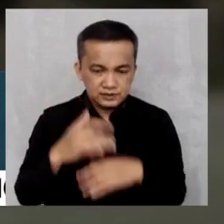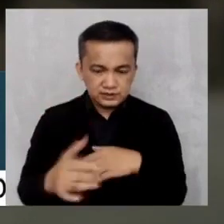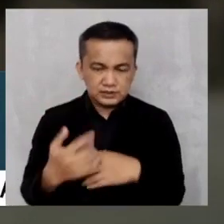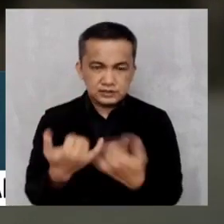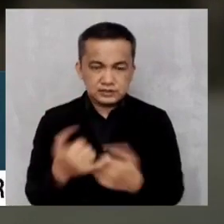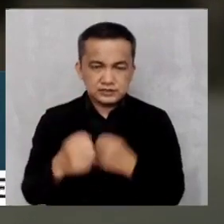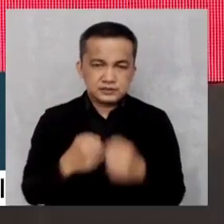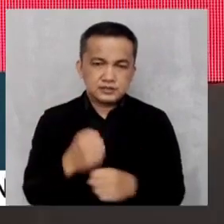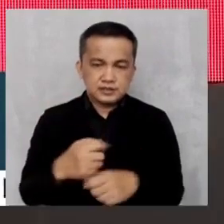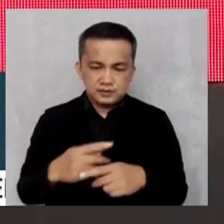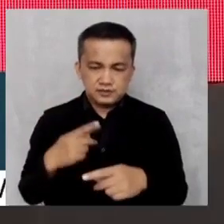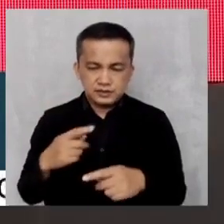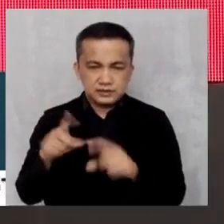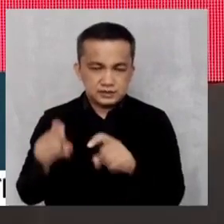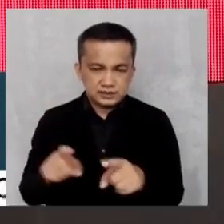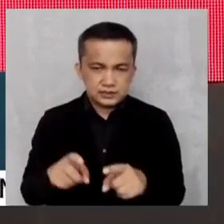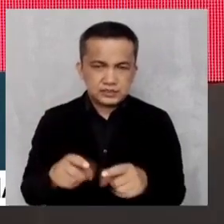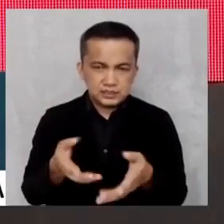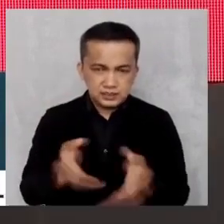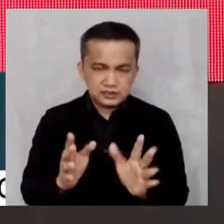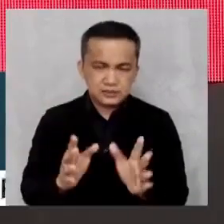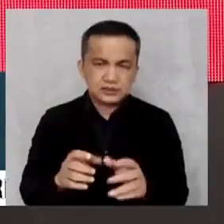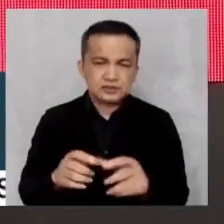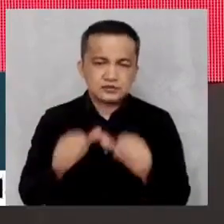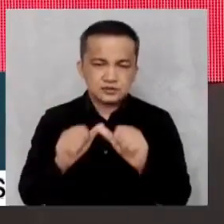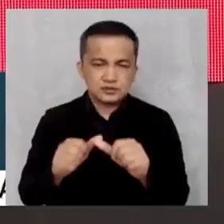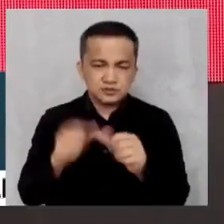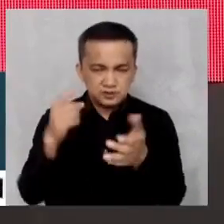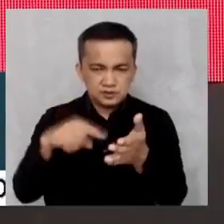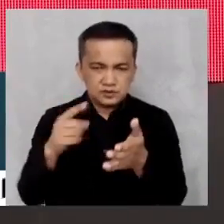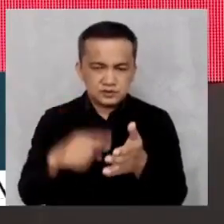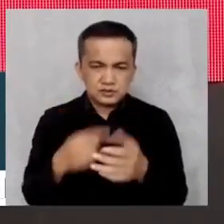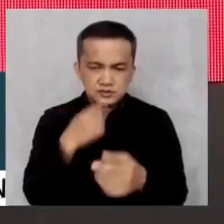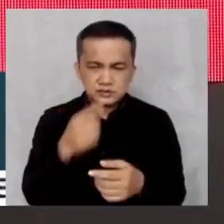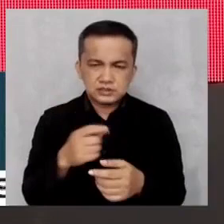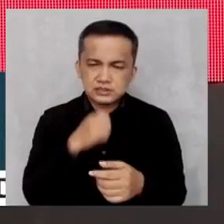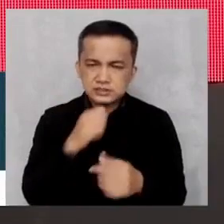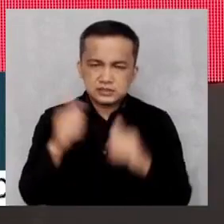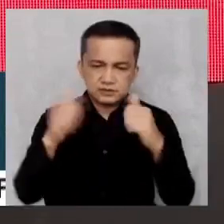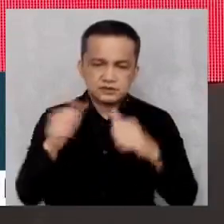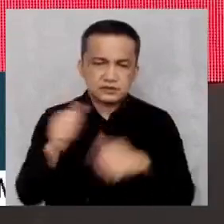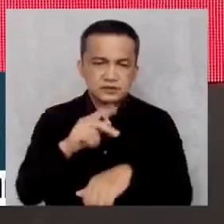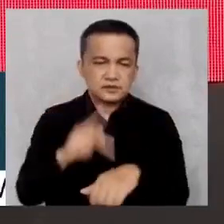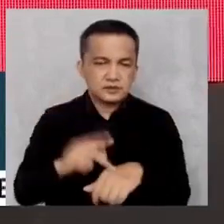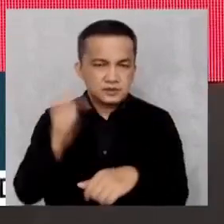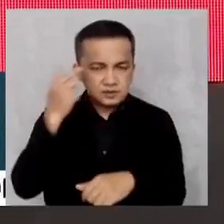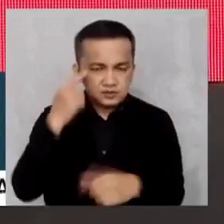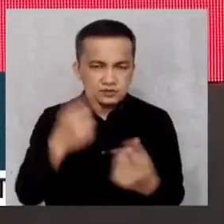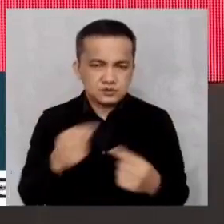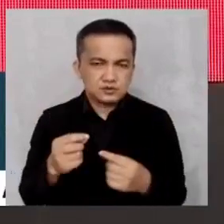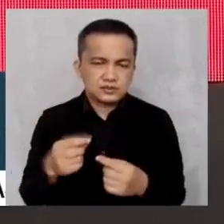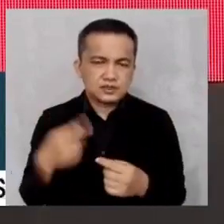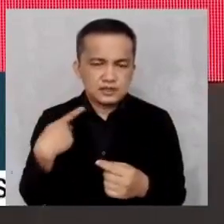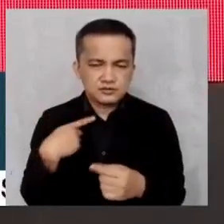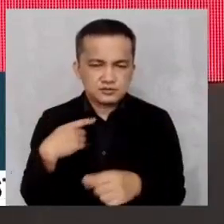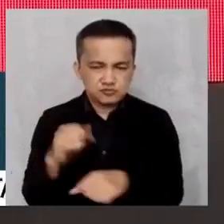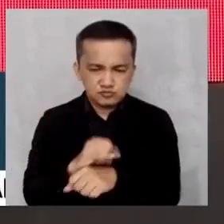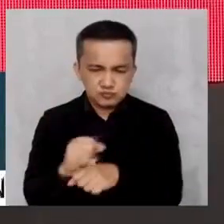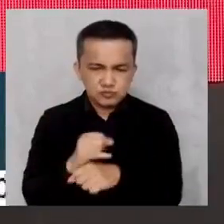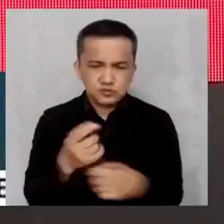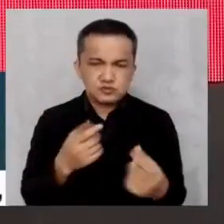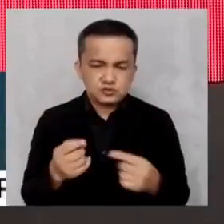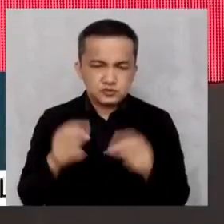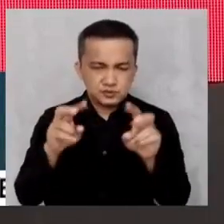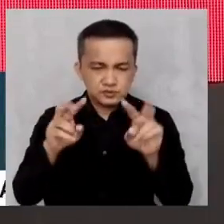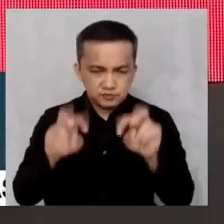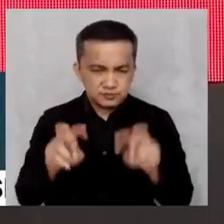pretrial chamber authorized the resumption of the probe, saying it was not convinced the Philippine government is making a genuine effort to conduct